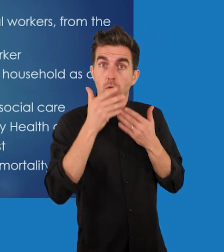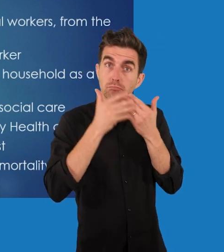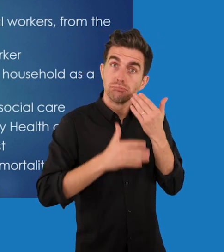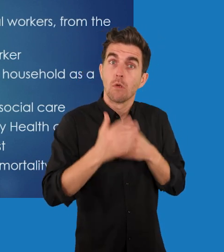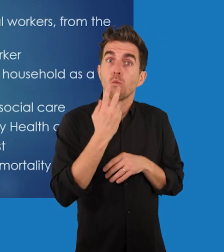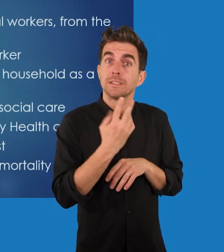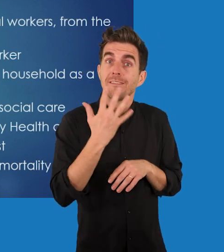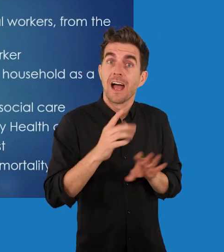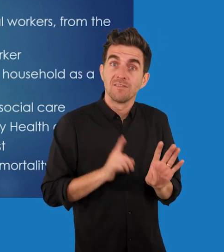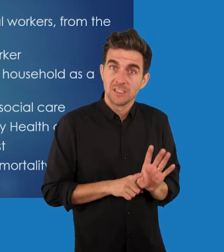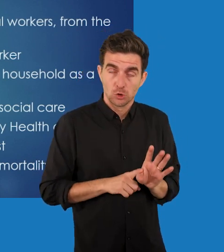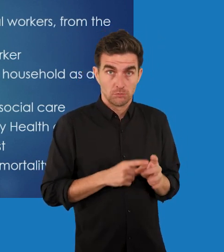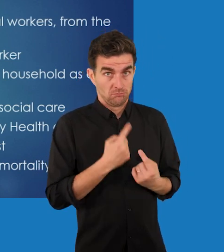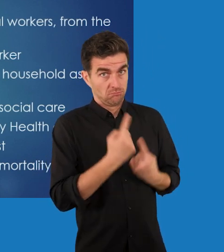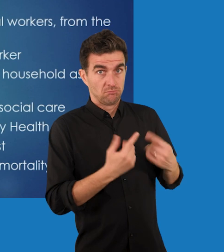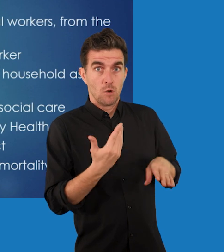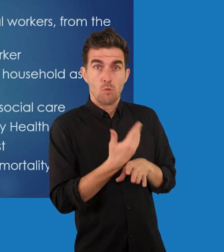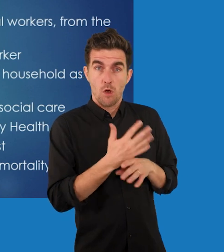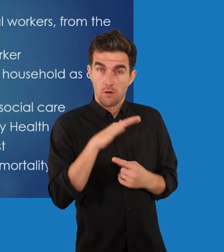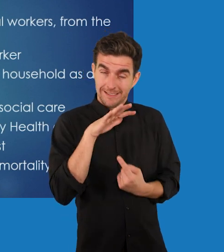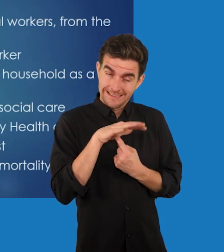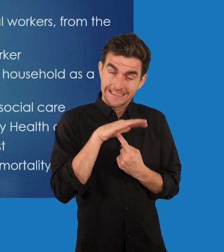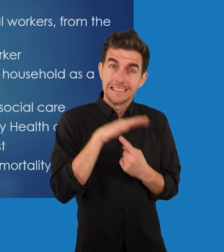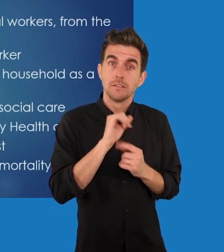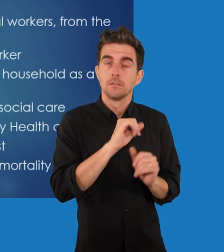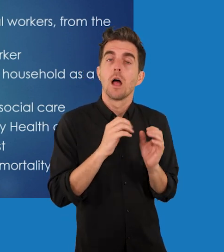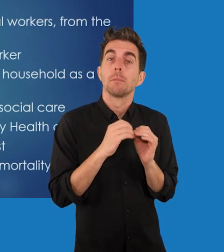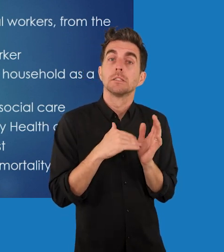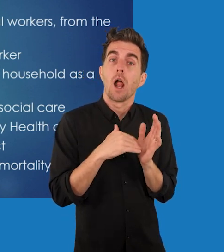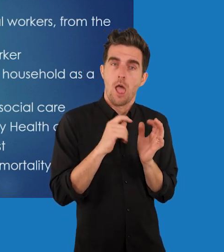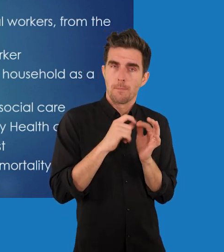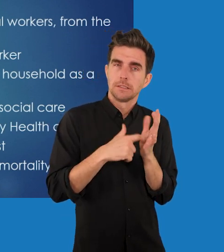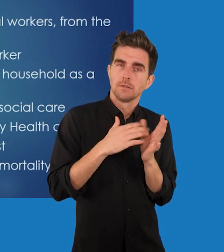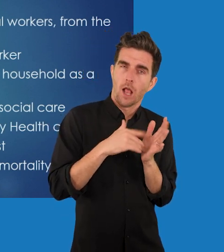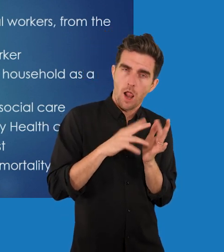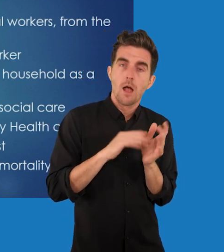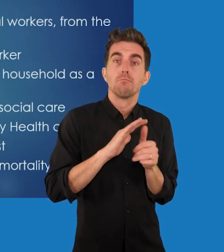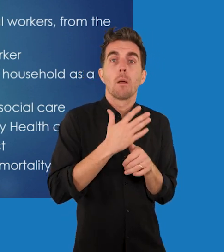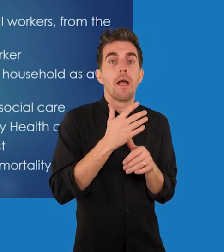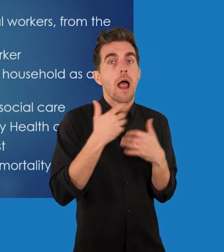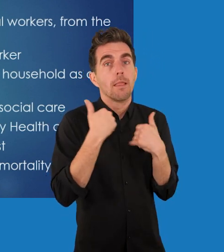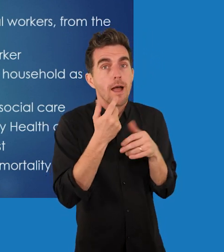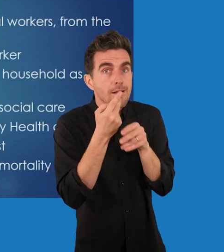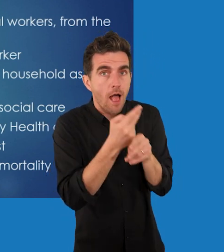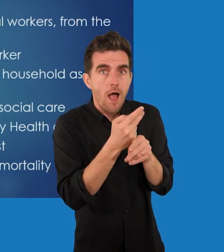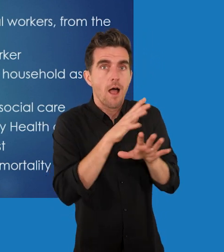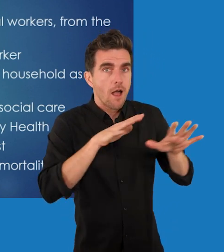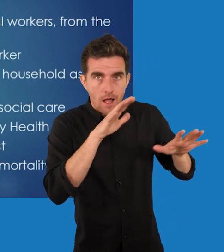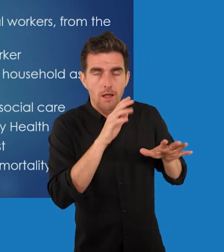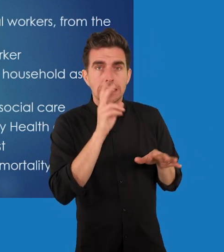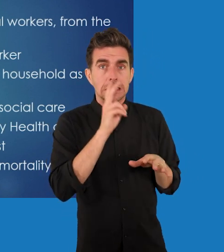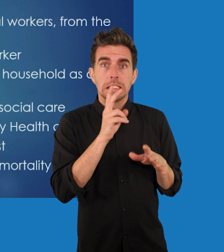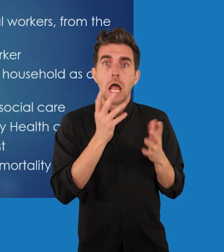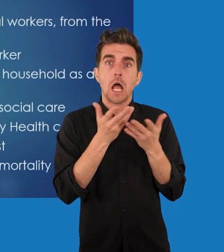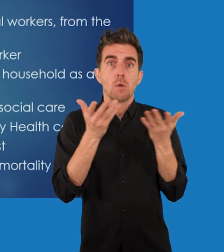And over the 25 years, these workers have become a vital part of Brazil's primary health care team, and they have helped to address many of the